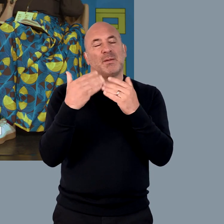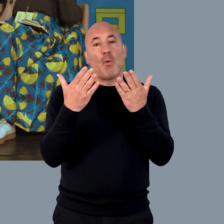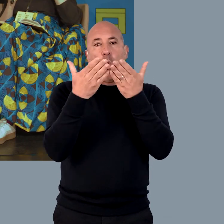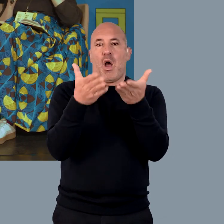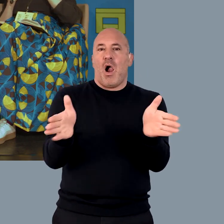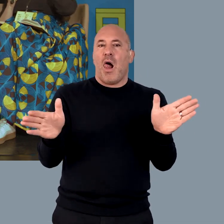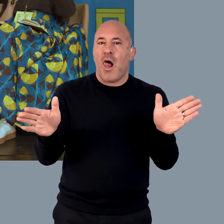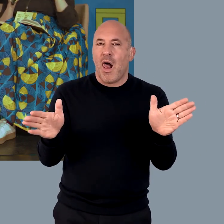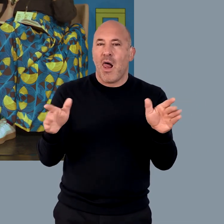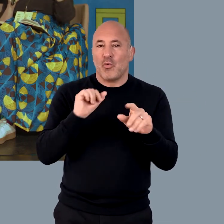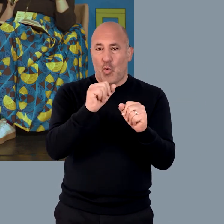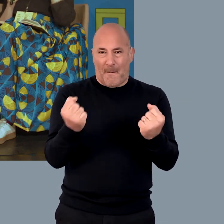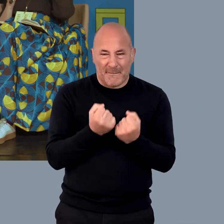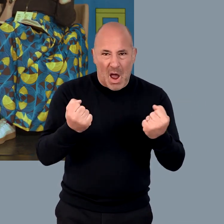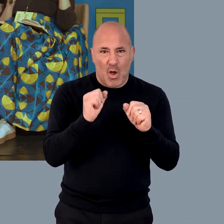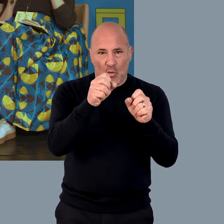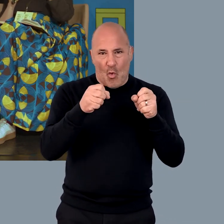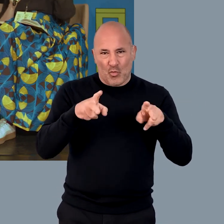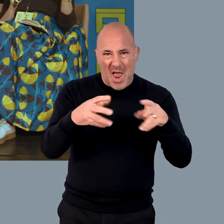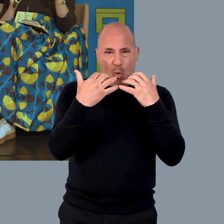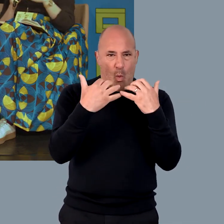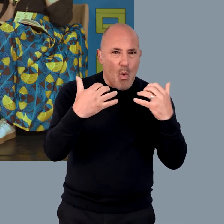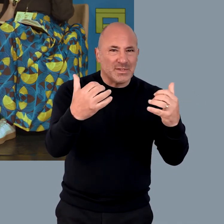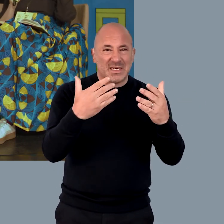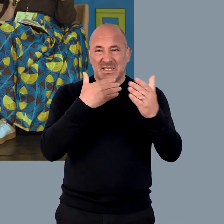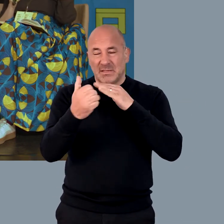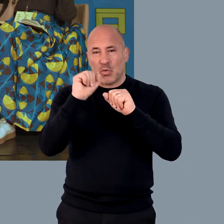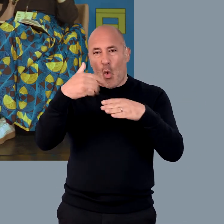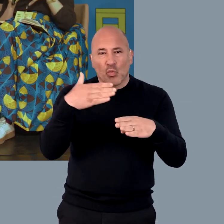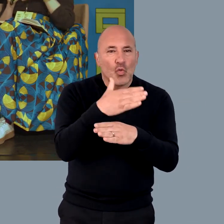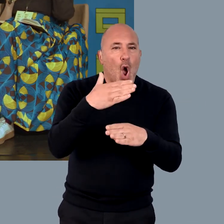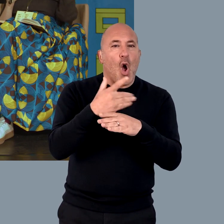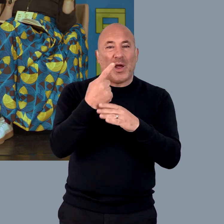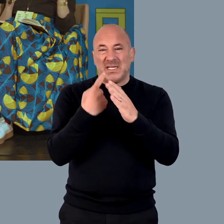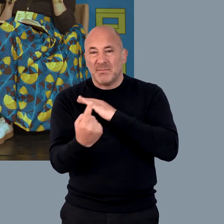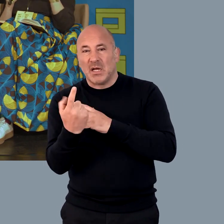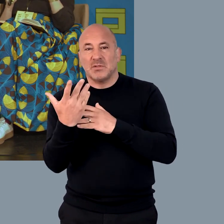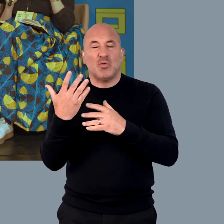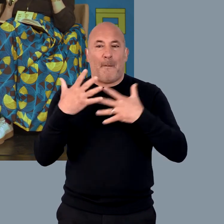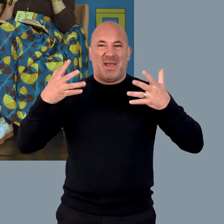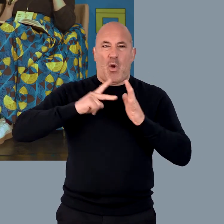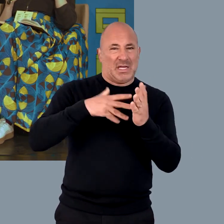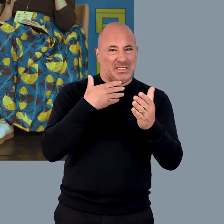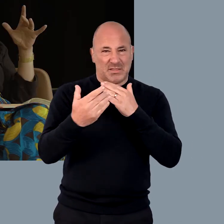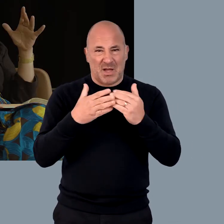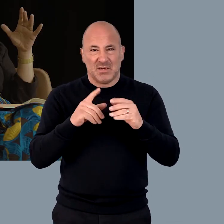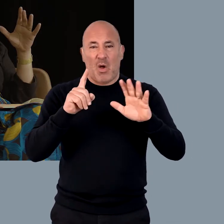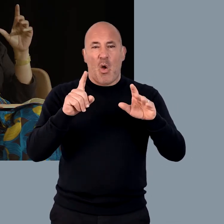broader sense, so using your power, your platform, regardless of what your practice is or if you're independent or working in a large